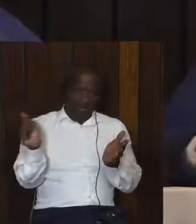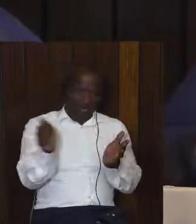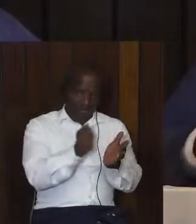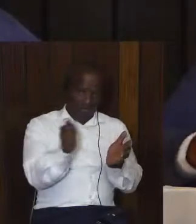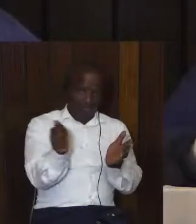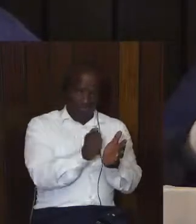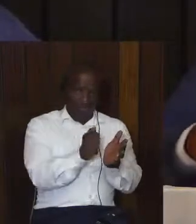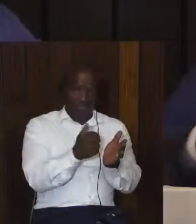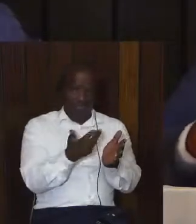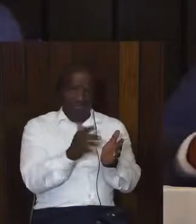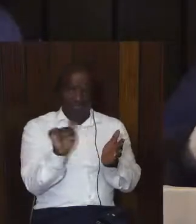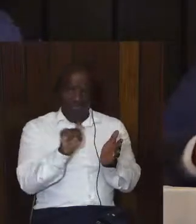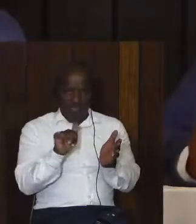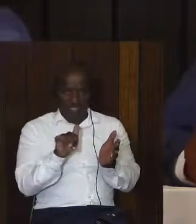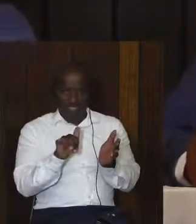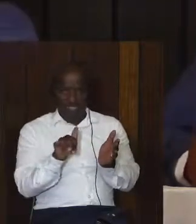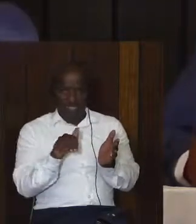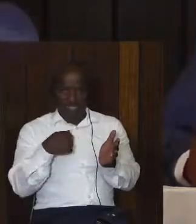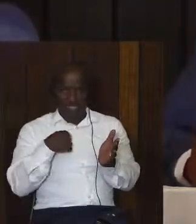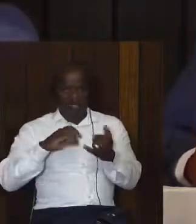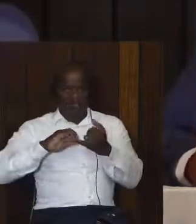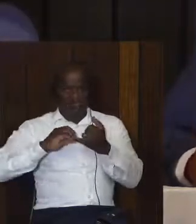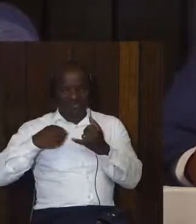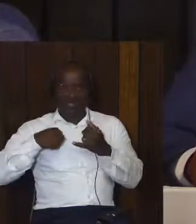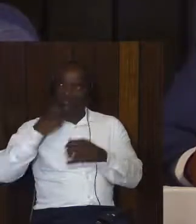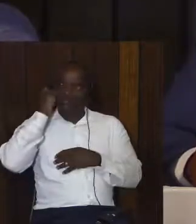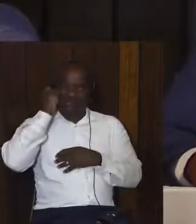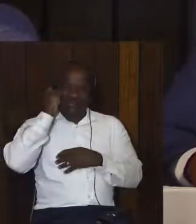department? Because, and I'm trying to understand that